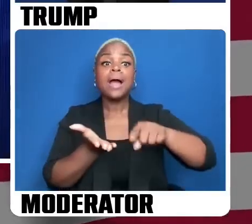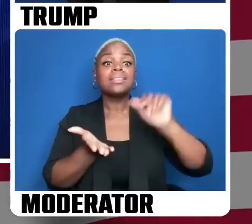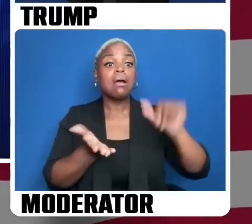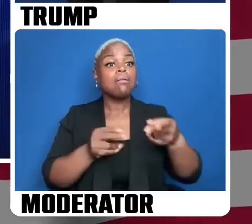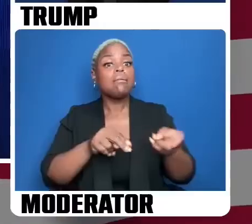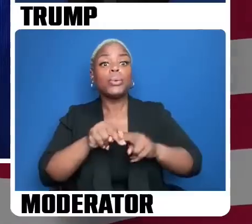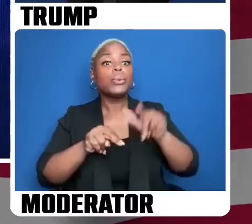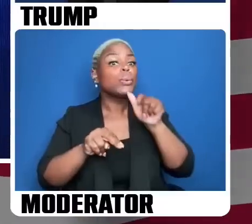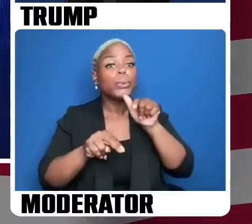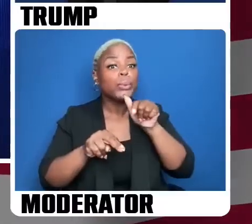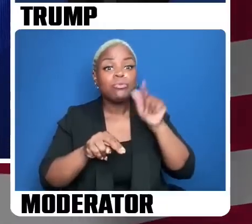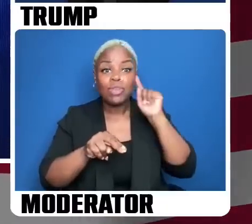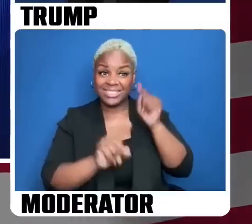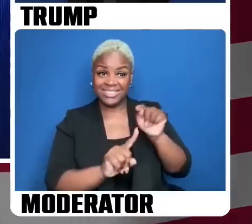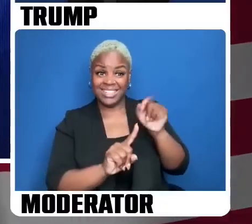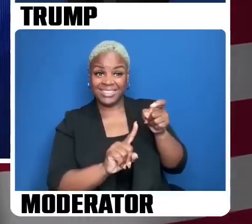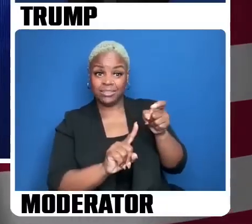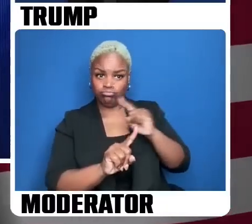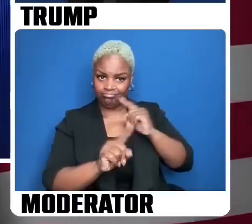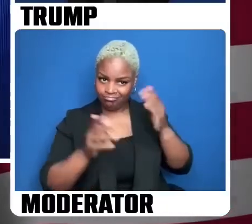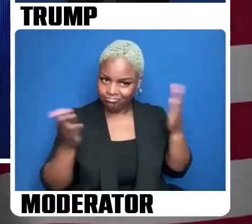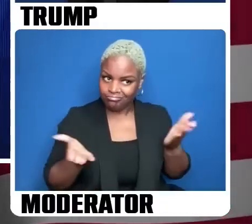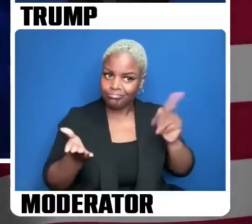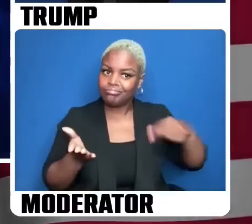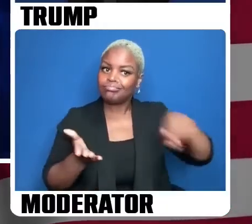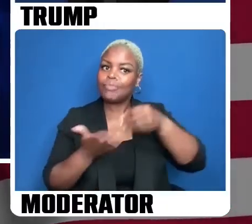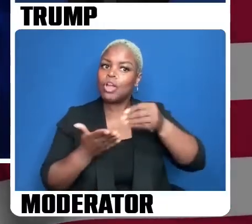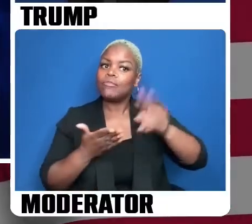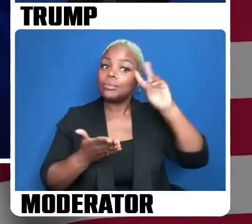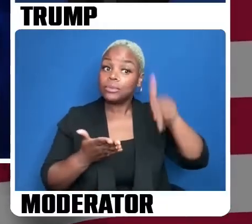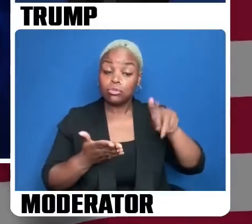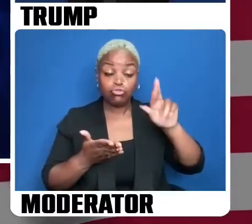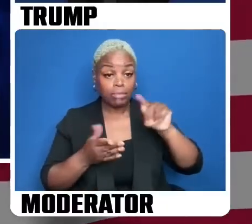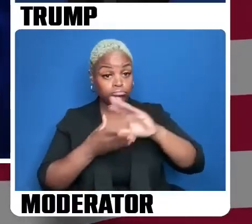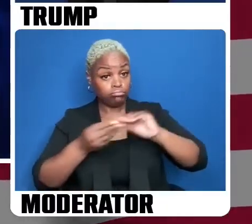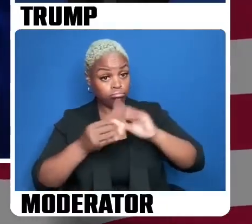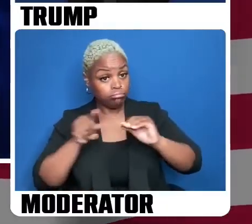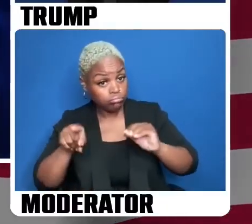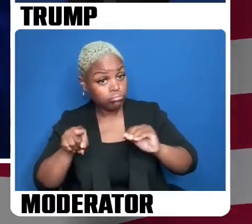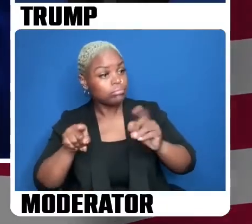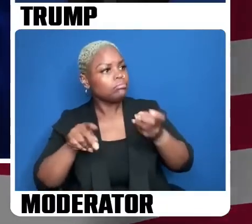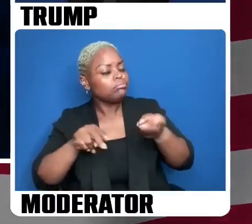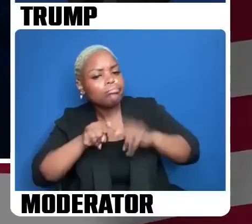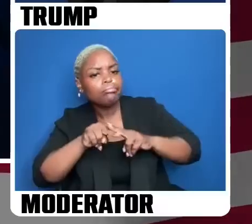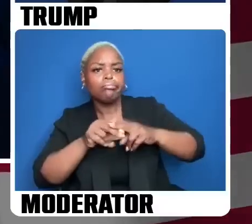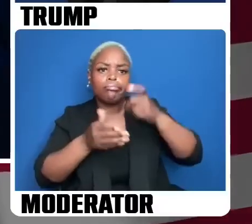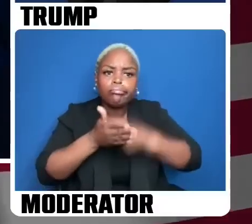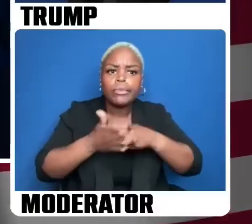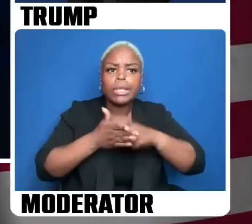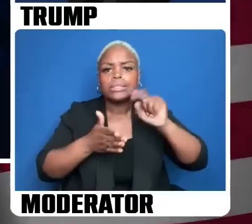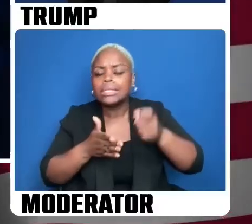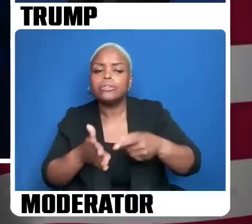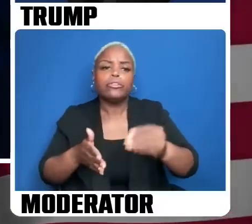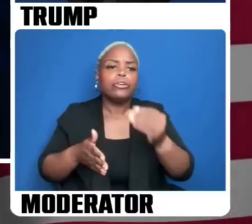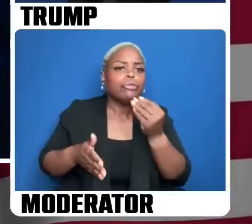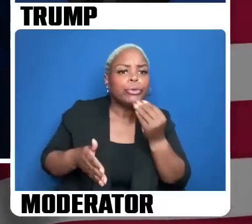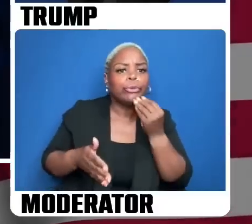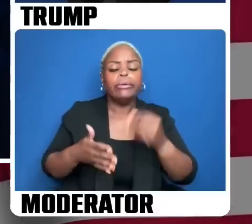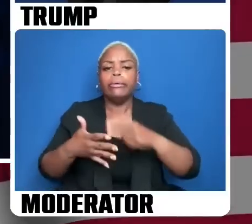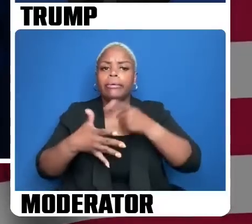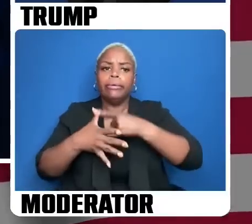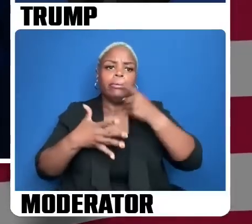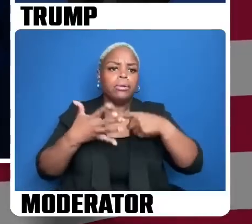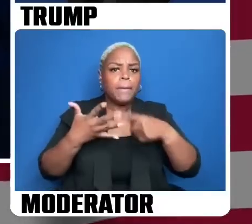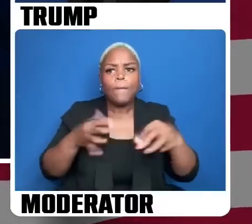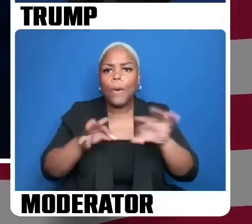argued it'll mean higher prices on gas, food, clothing, medication, arguing it costs the typical family nearly $4,000 a year.